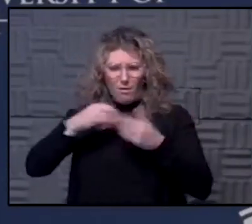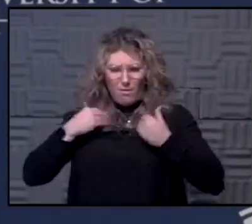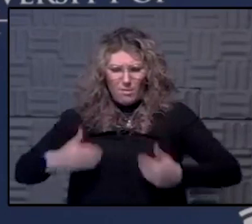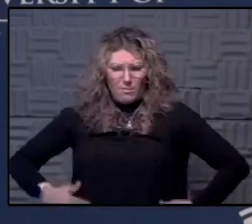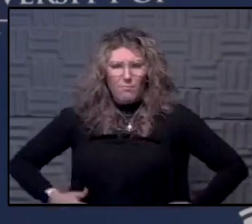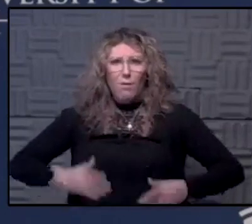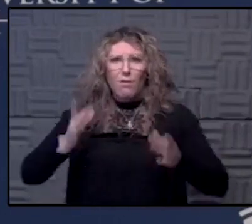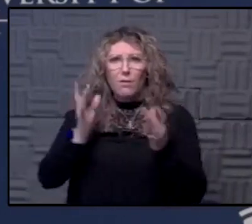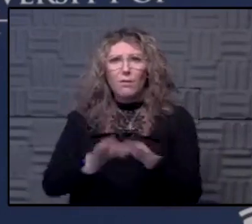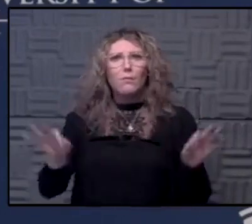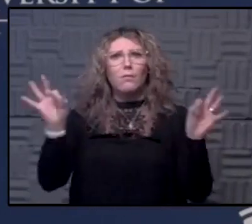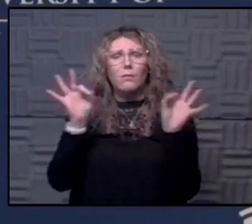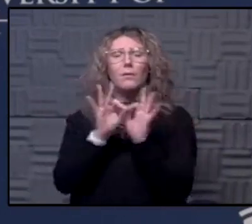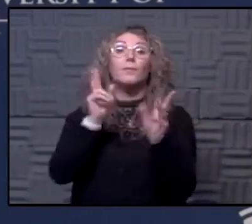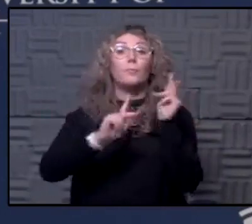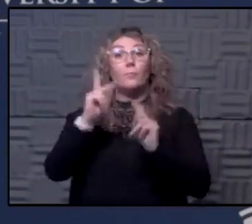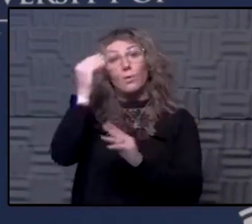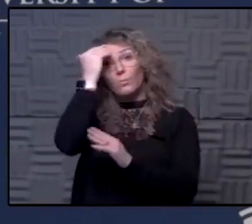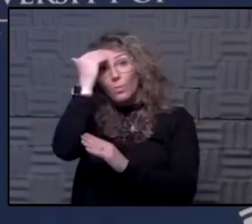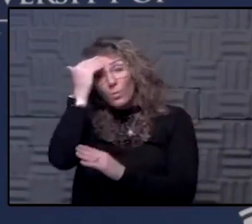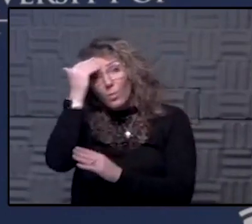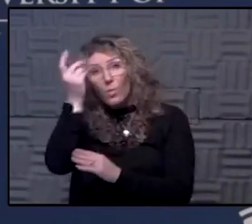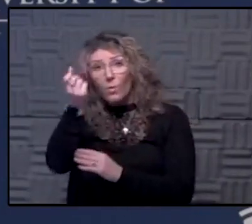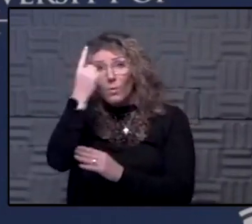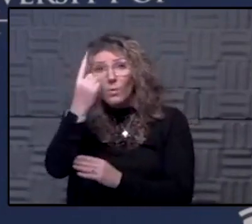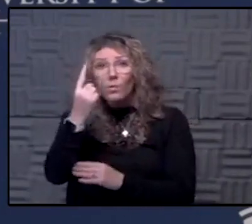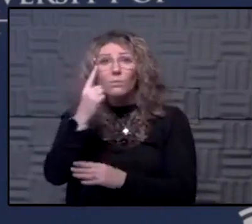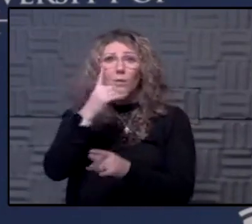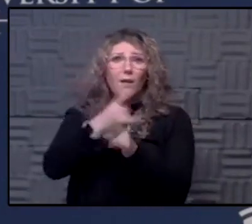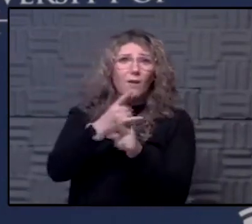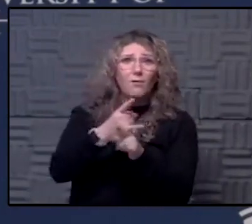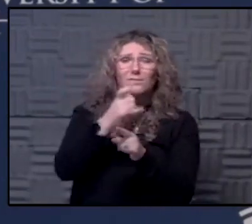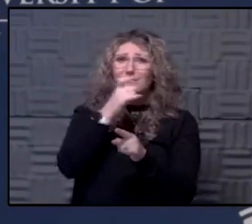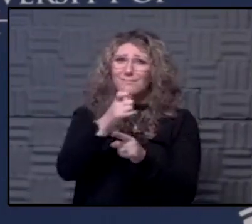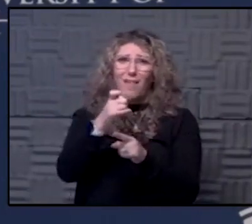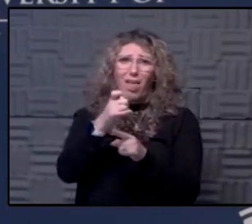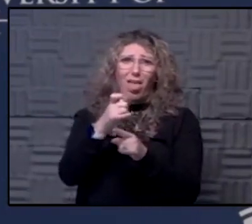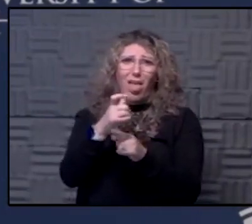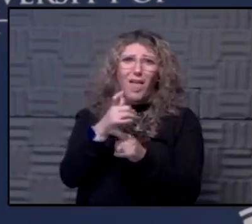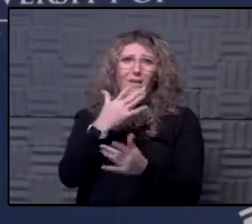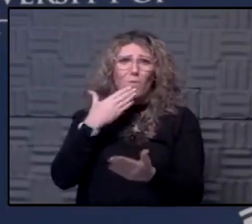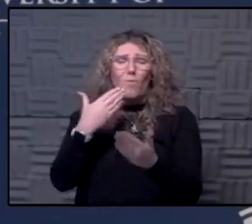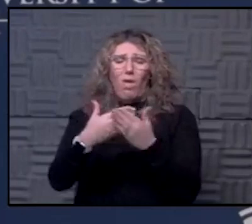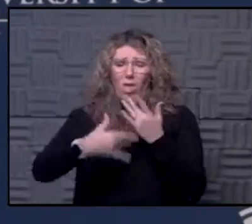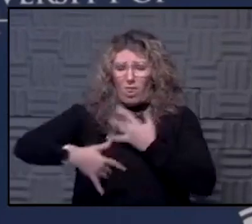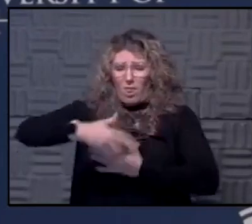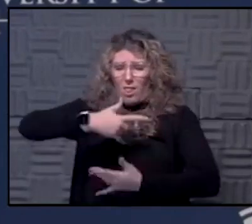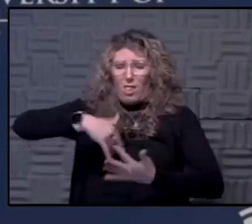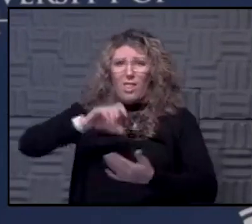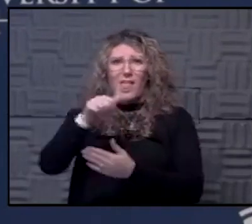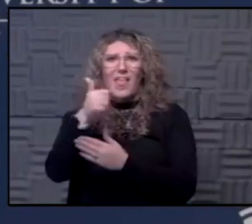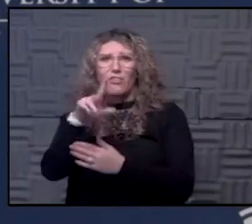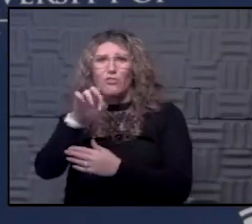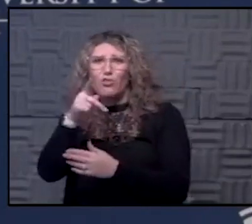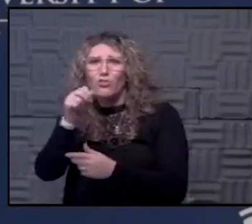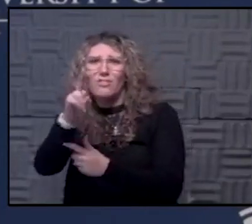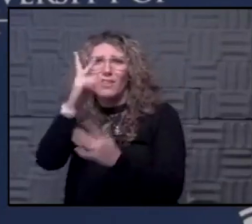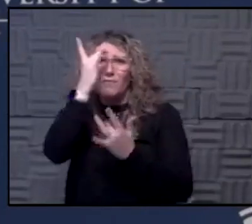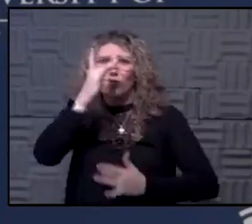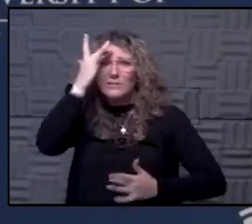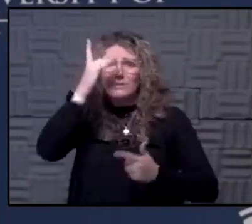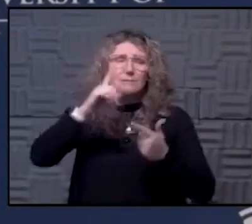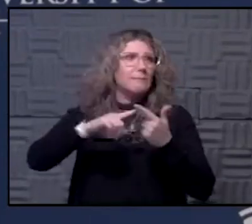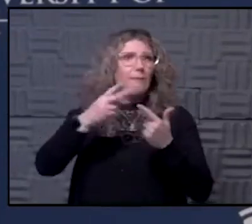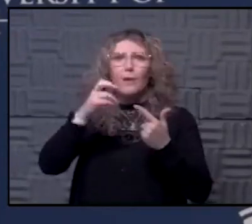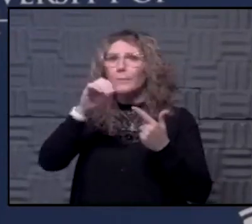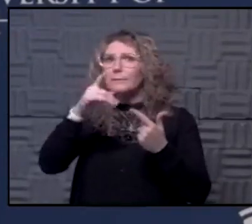critical that people are aware of that, be conscious of that. Alcohol doesn't work well with other liver diseases. So if people have fatty liver, hepatitis C,